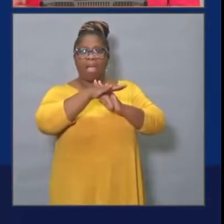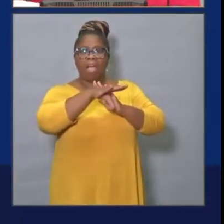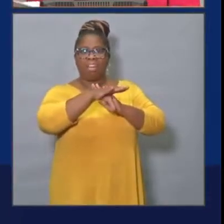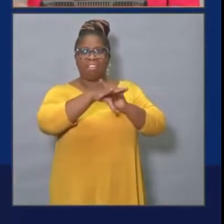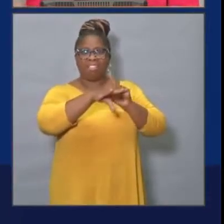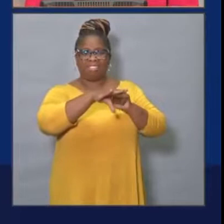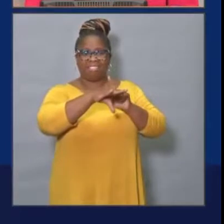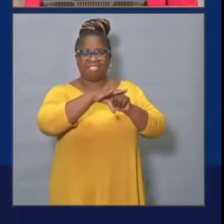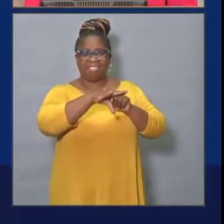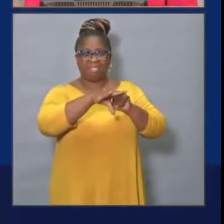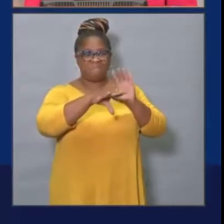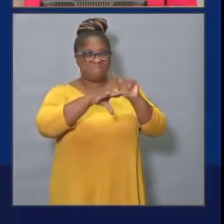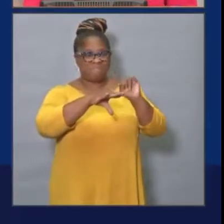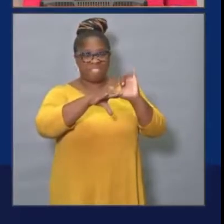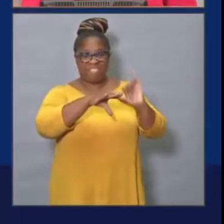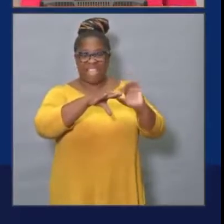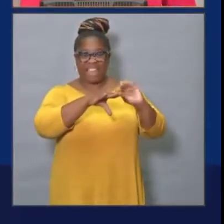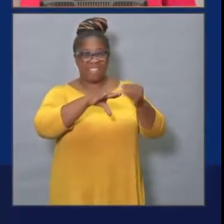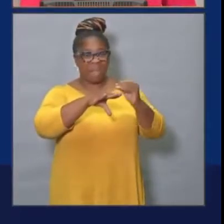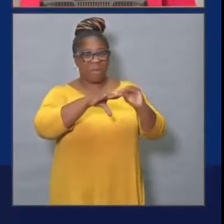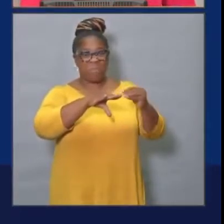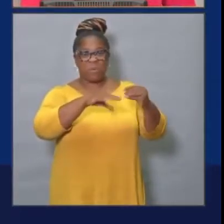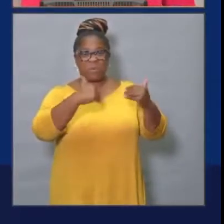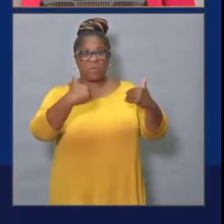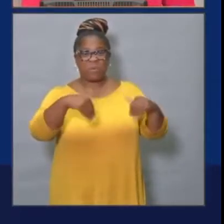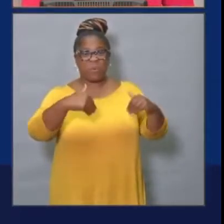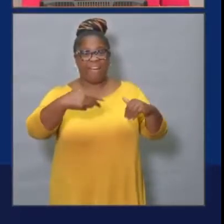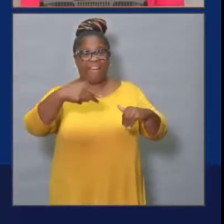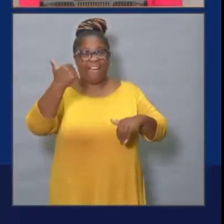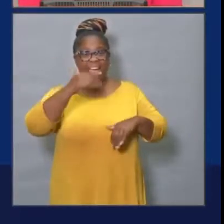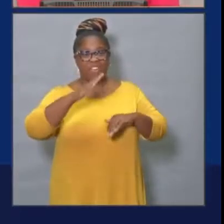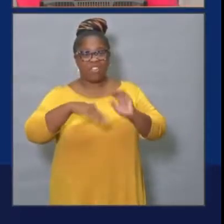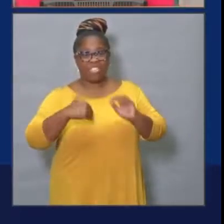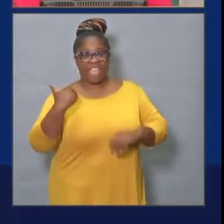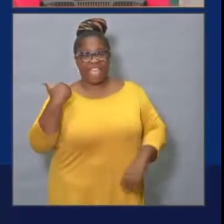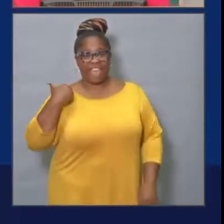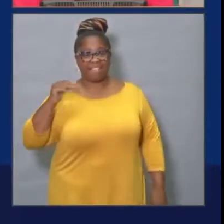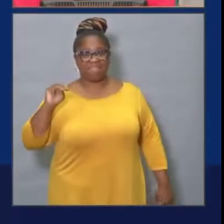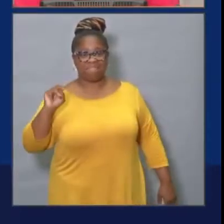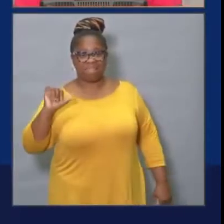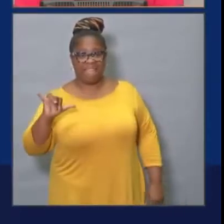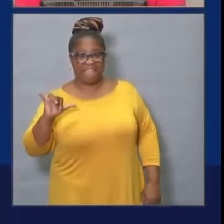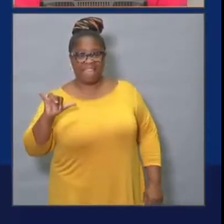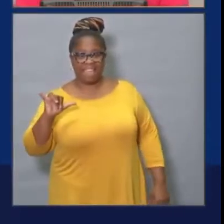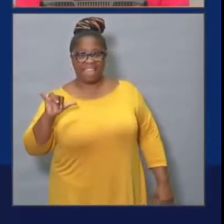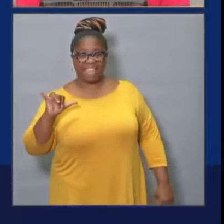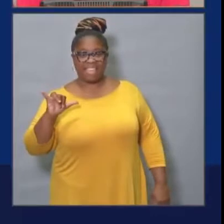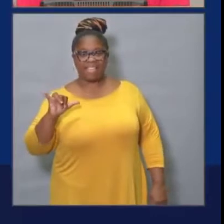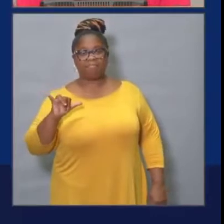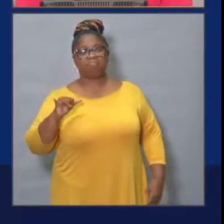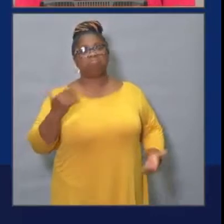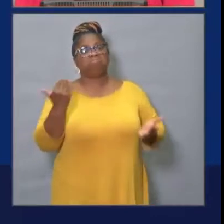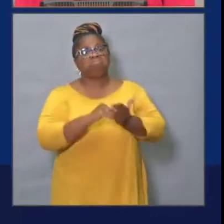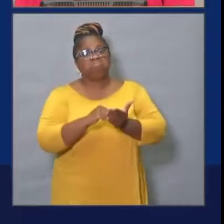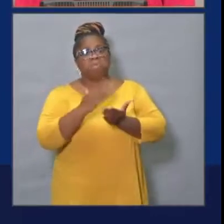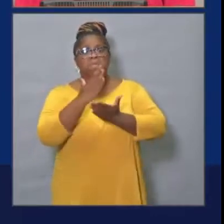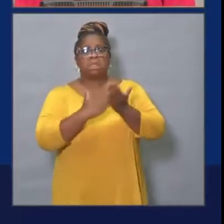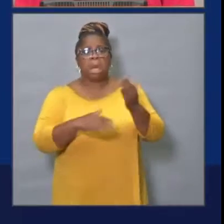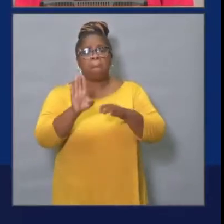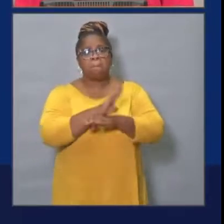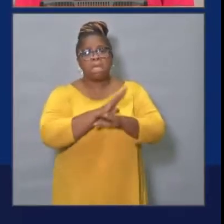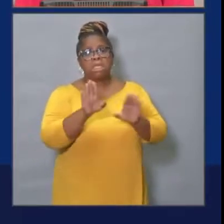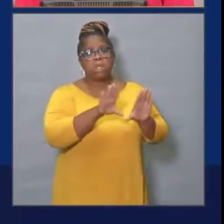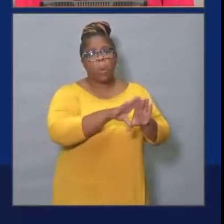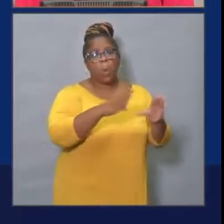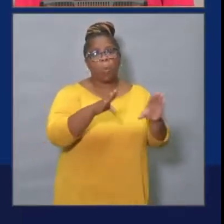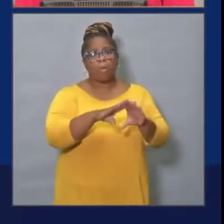the daily cases that we saw and were reported in May. Again, the reopening order for certain businesses started